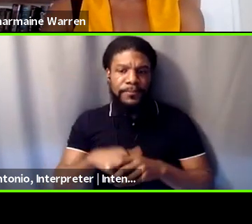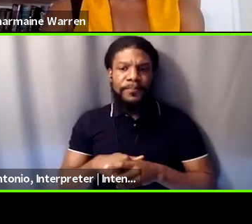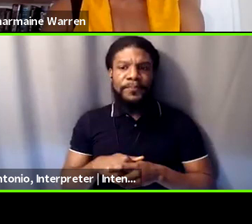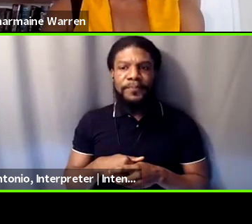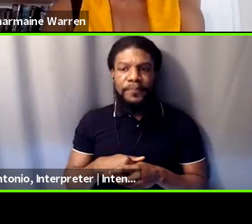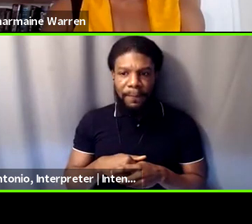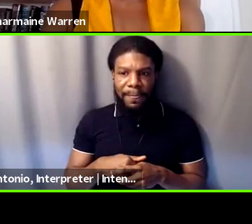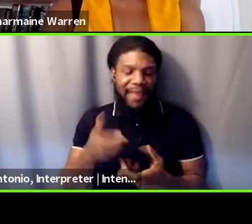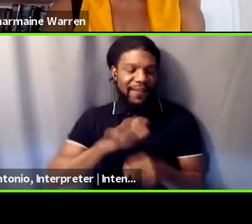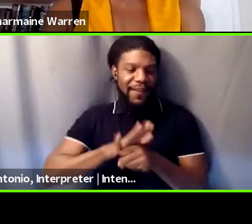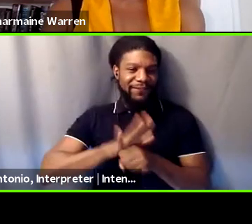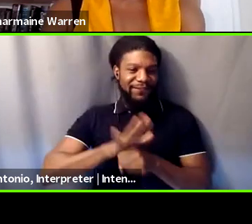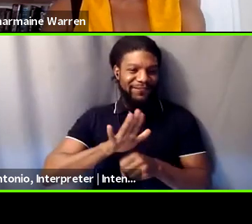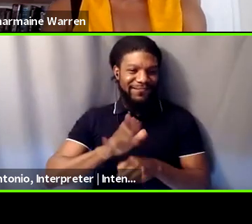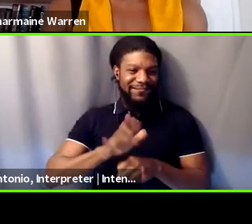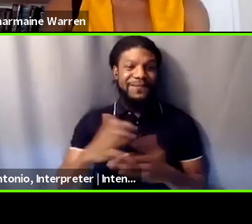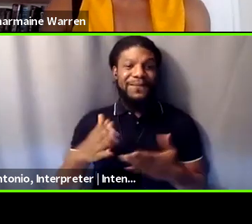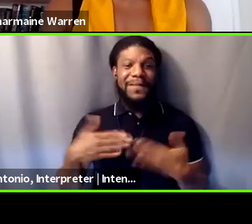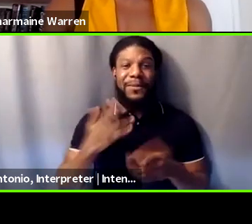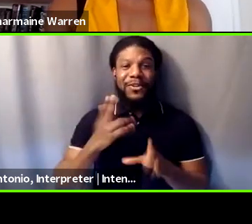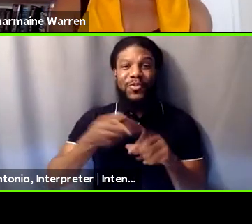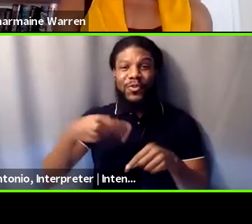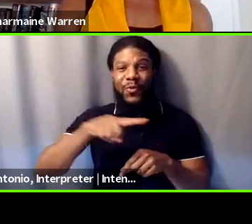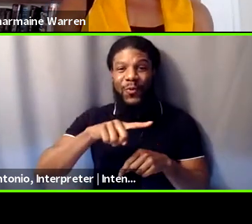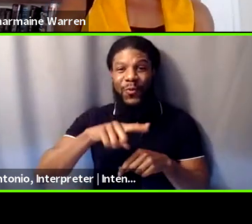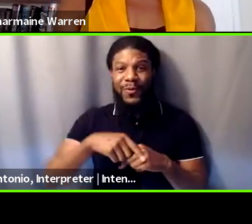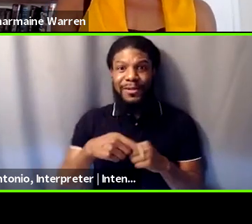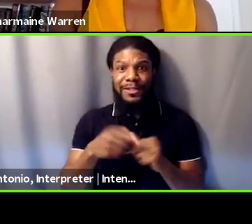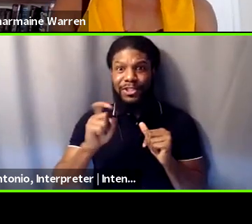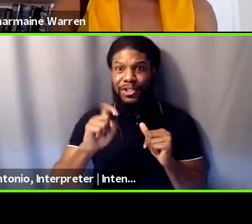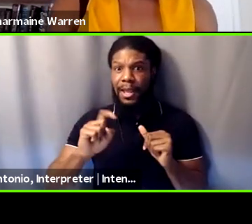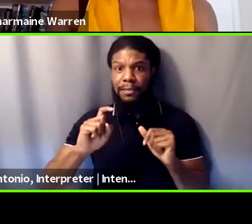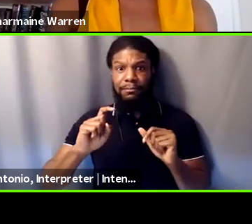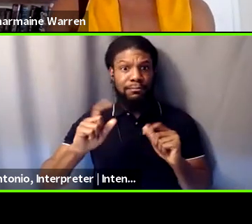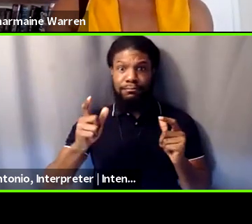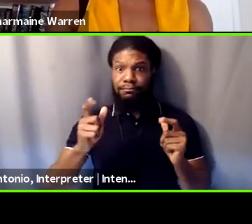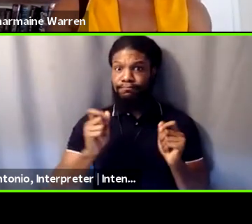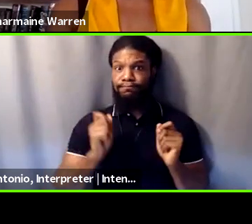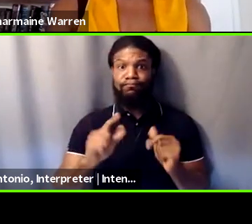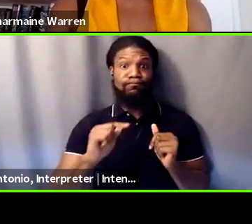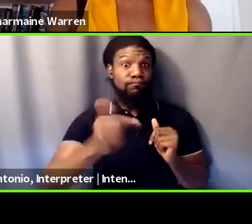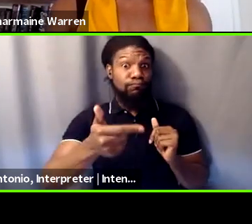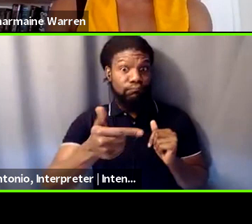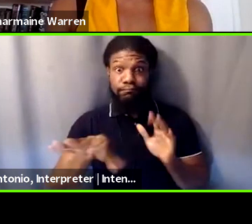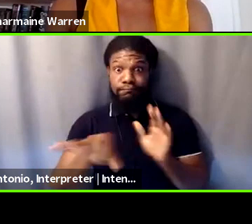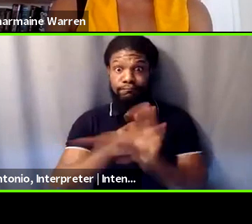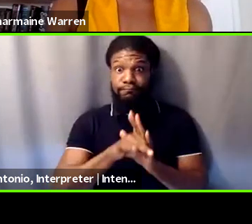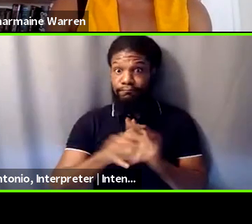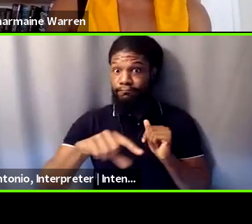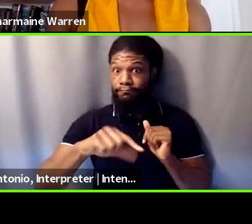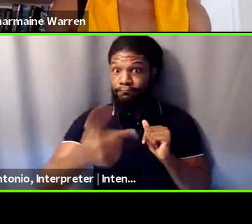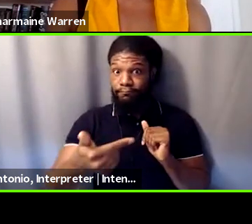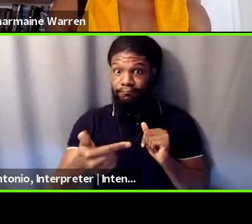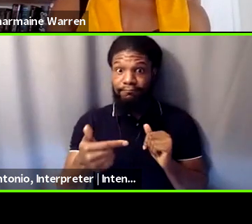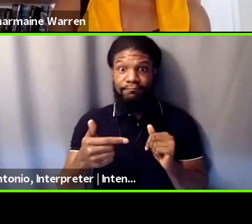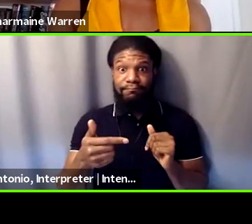That's enough. I'm happy to be here. Should I popcorn it? Popcorn it. Okay, let's go.